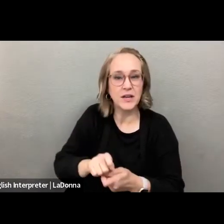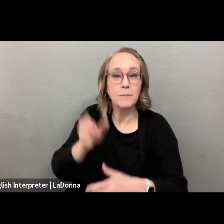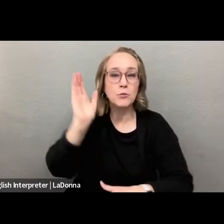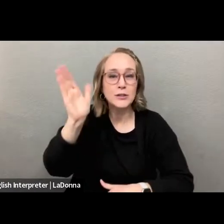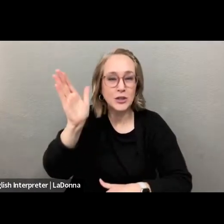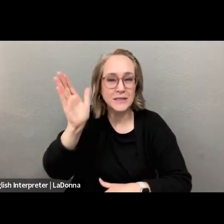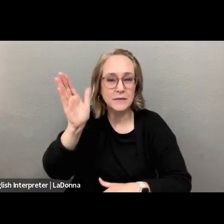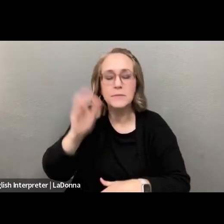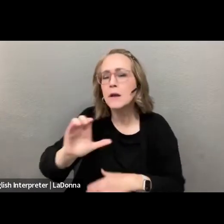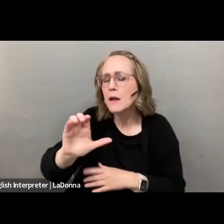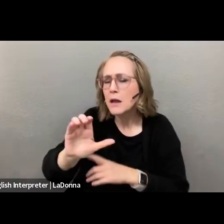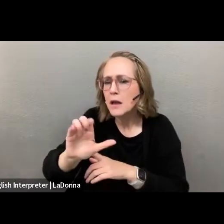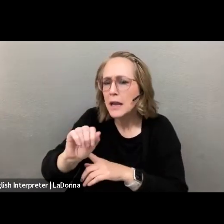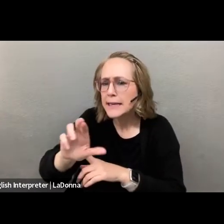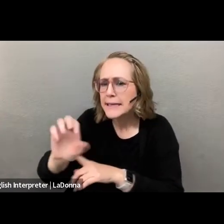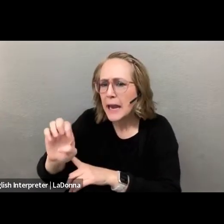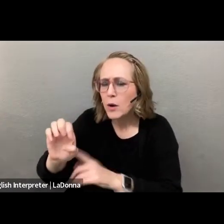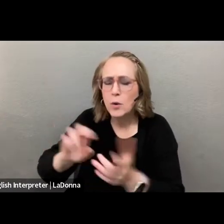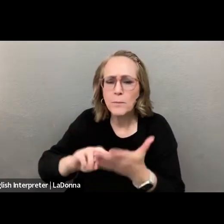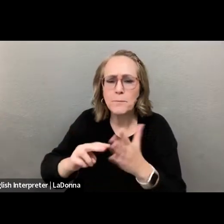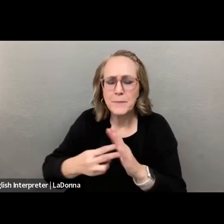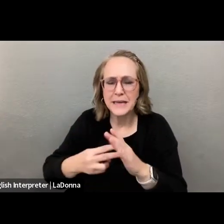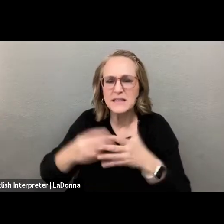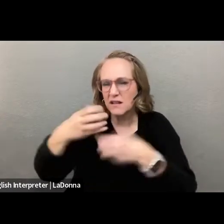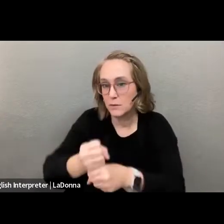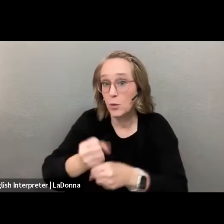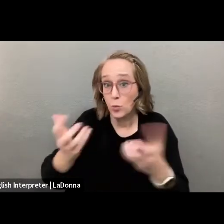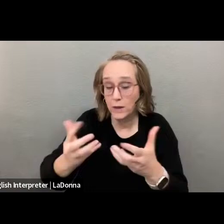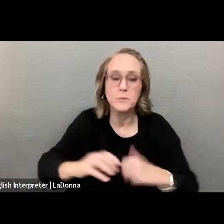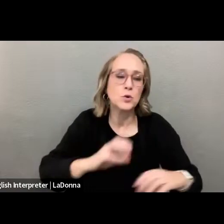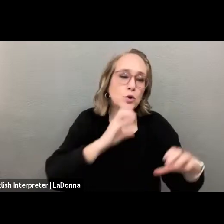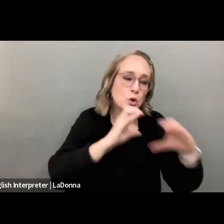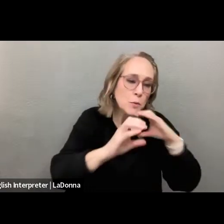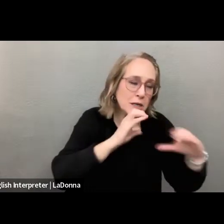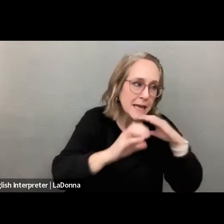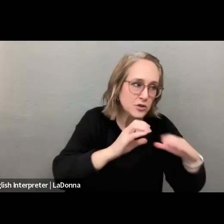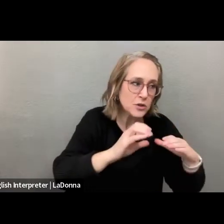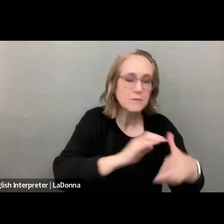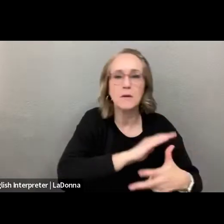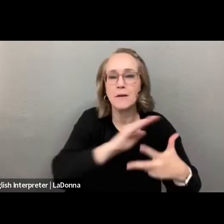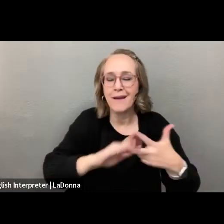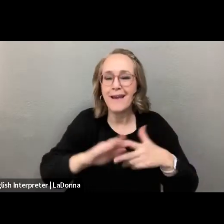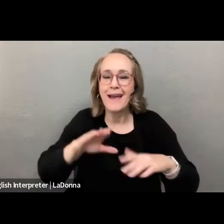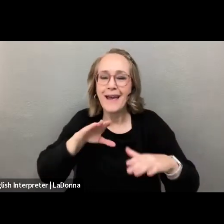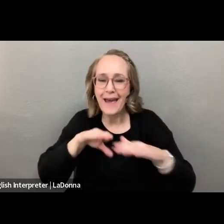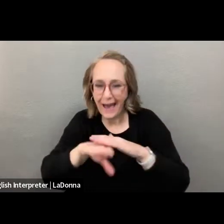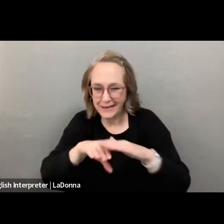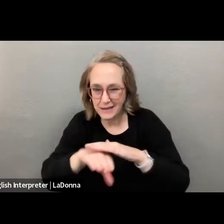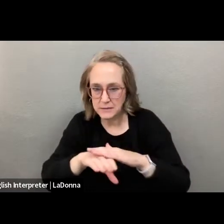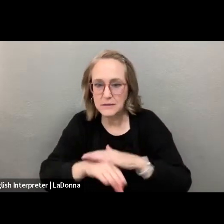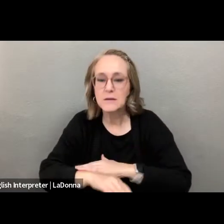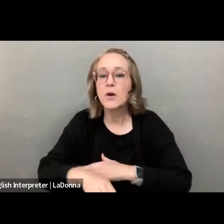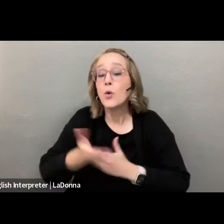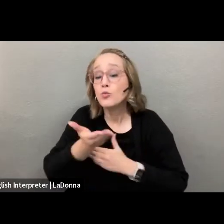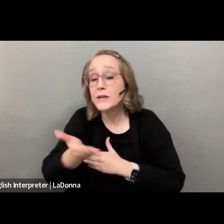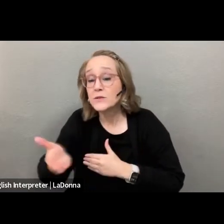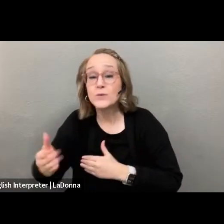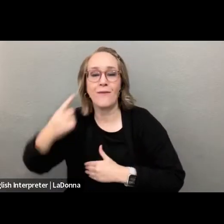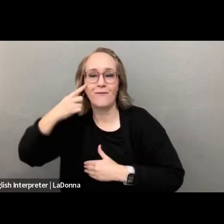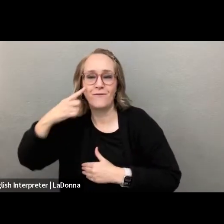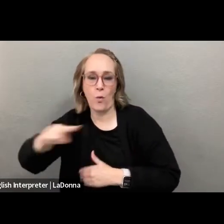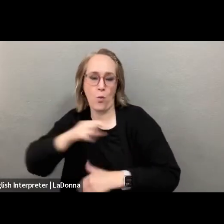CARE is our communication access resources for empowerment that we do for